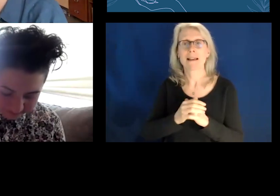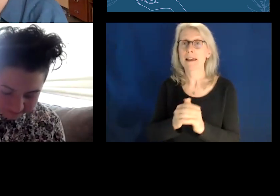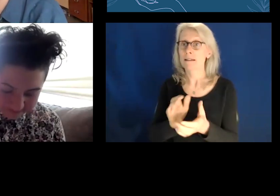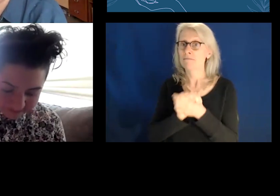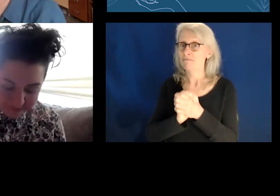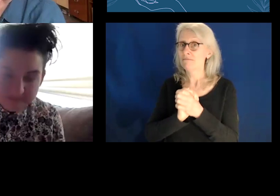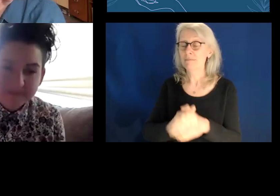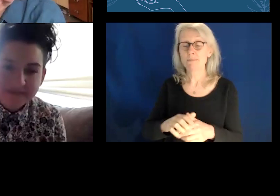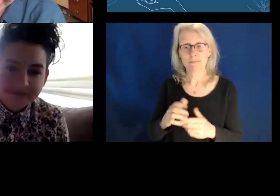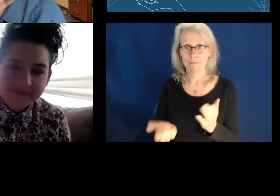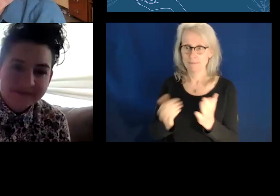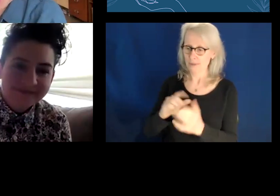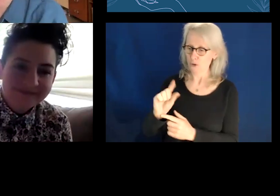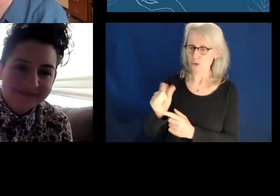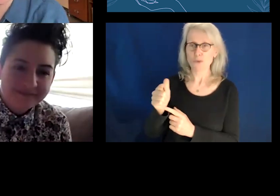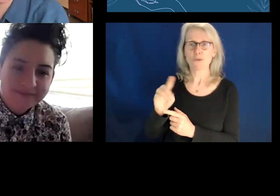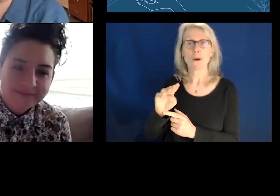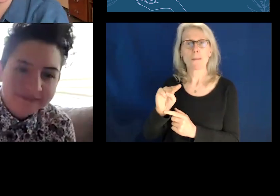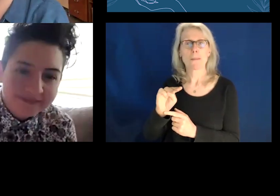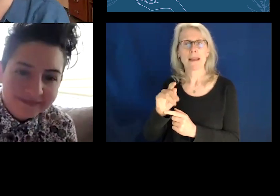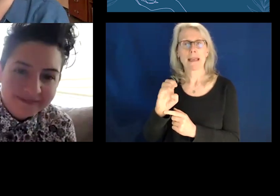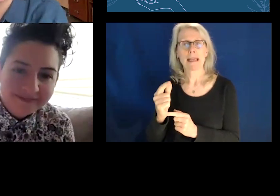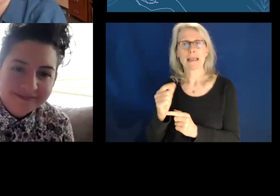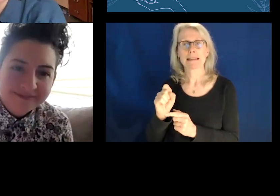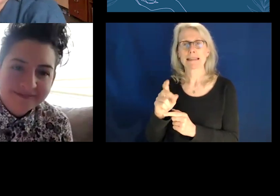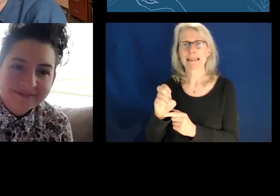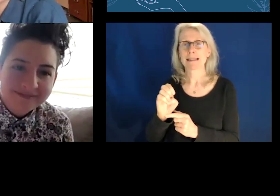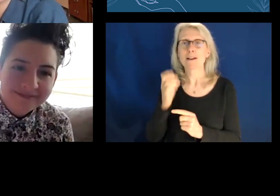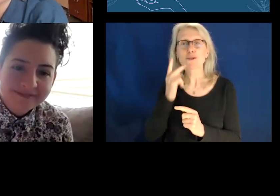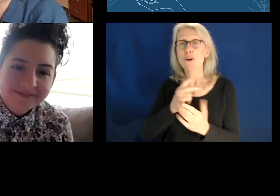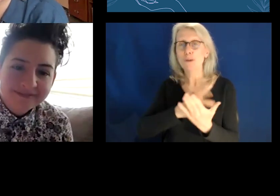Scene 2024. The programming looks very cool